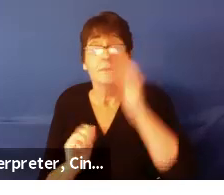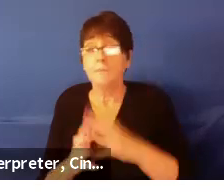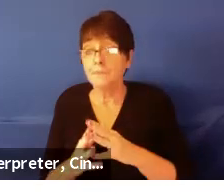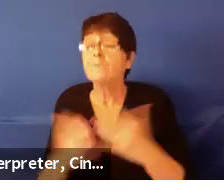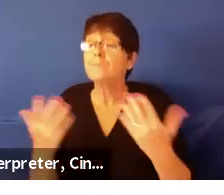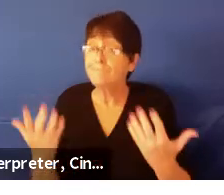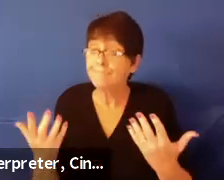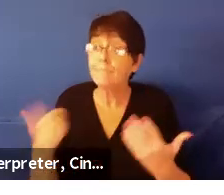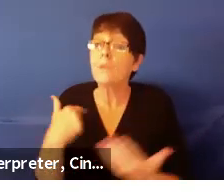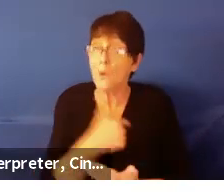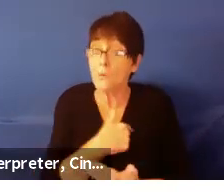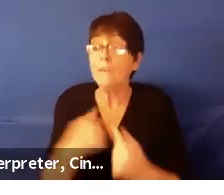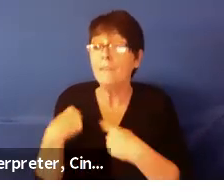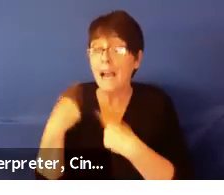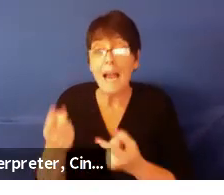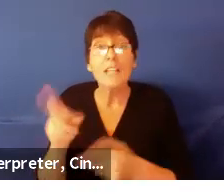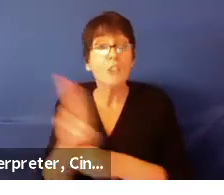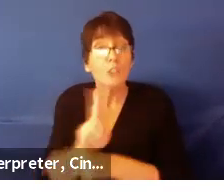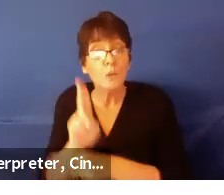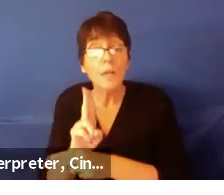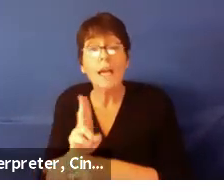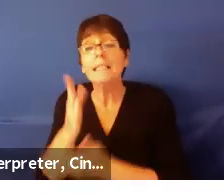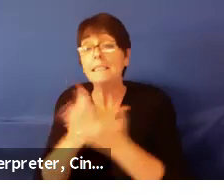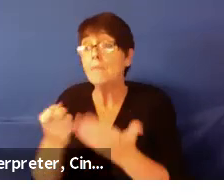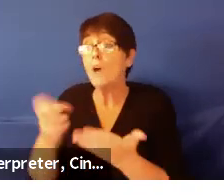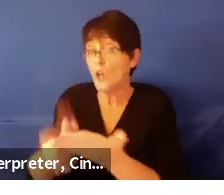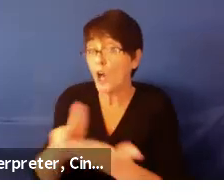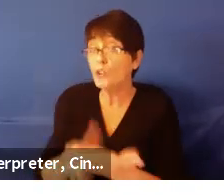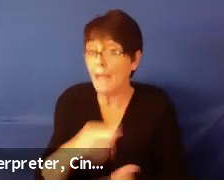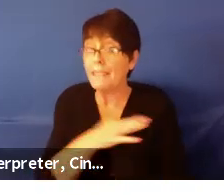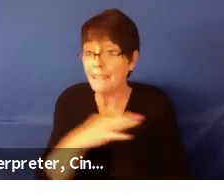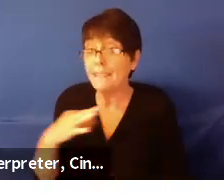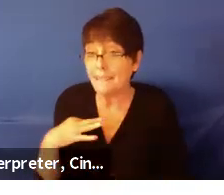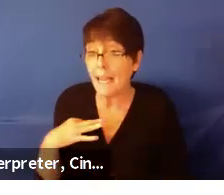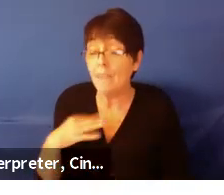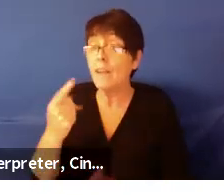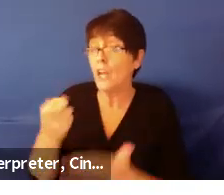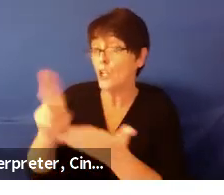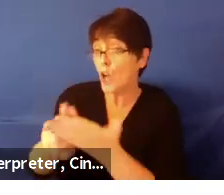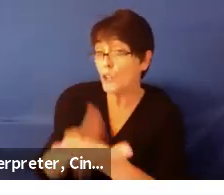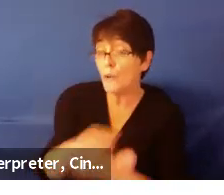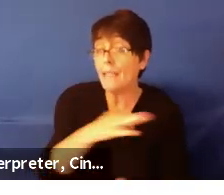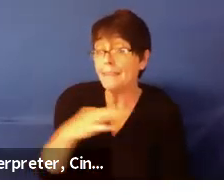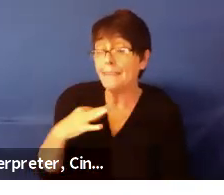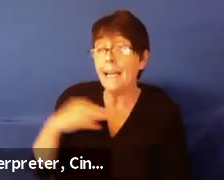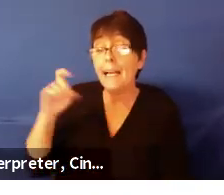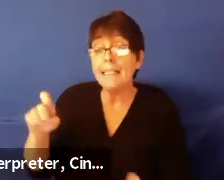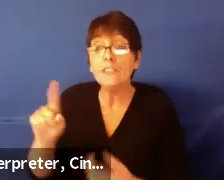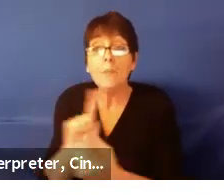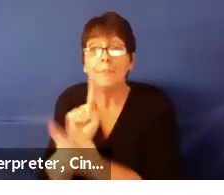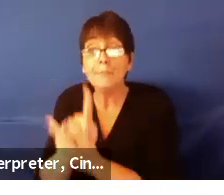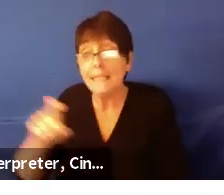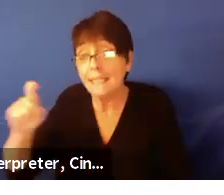So we have had to utilize some contract staff, and the contract staff may be needed to meet needs, and